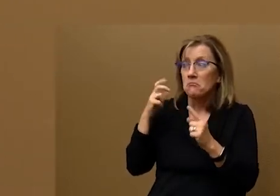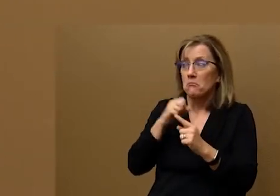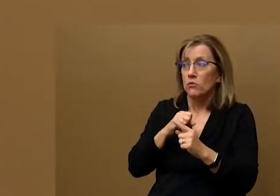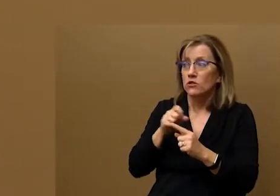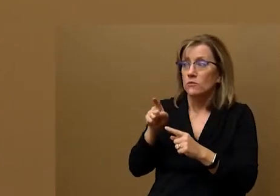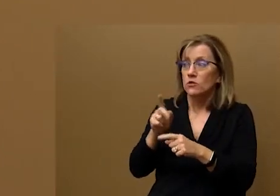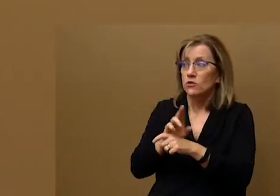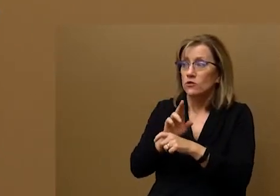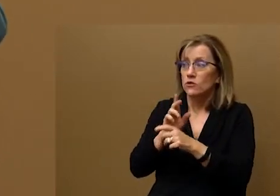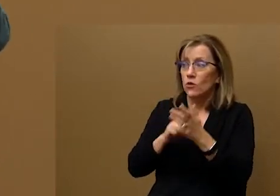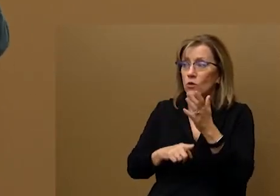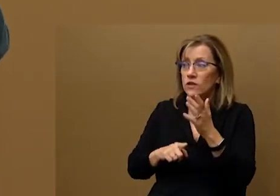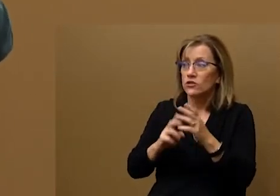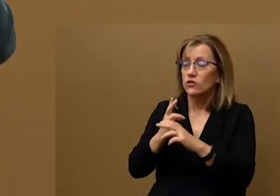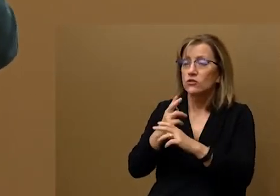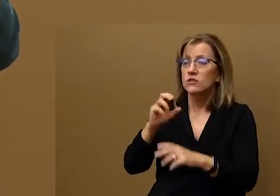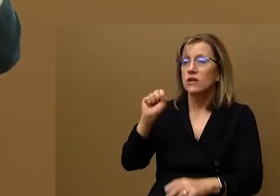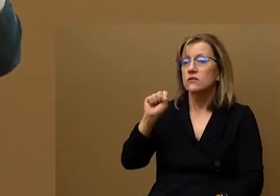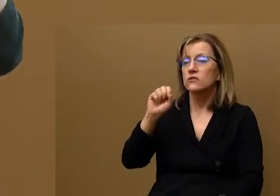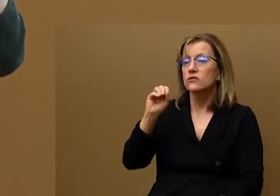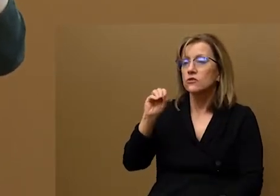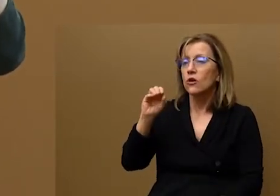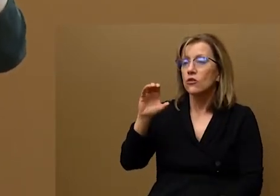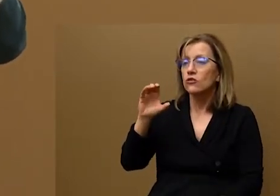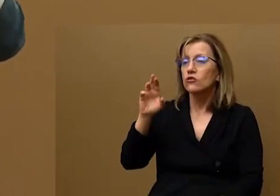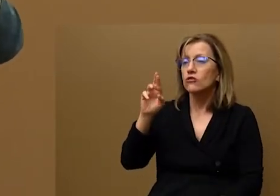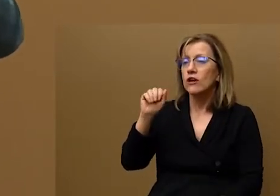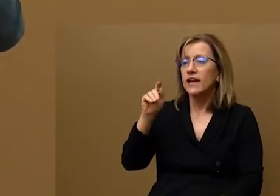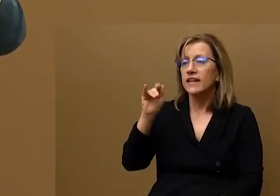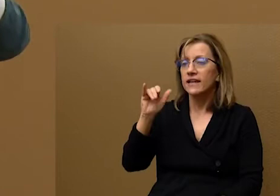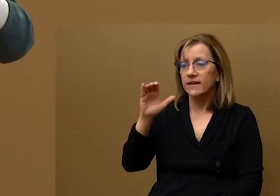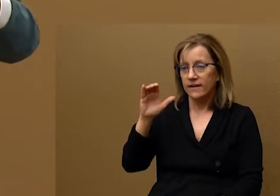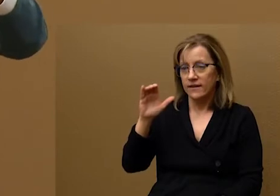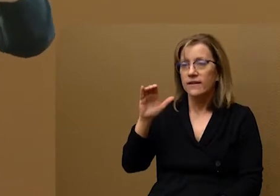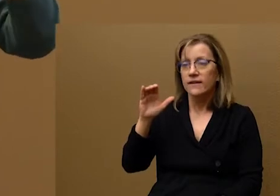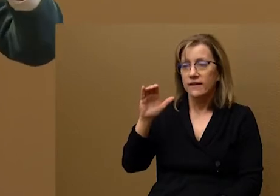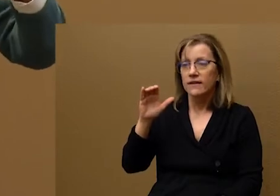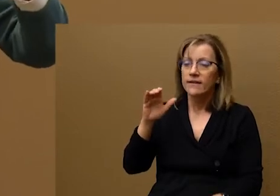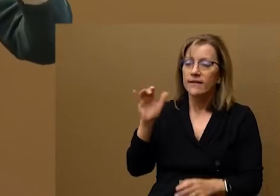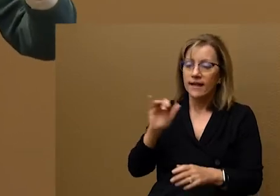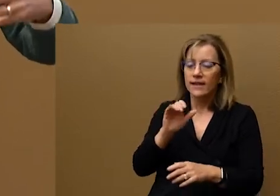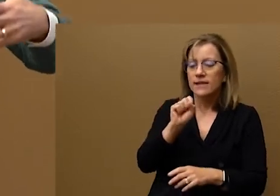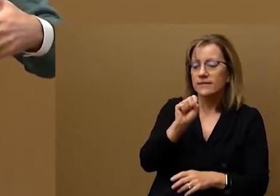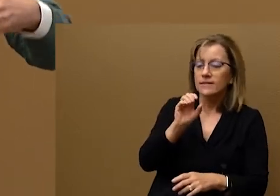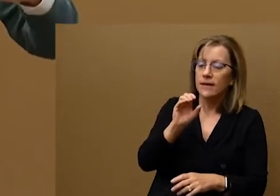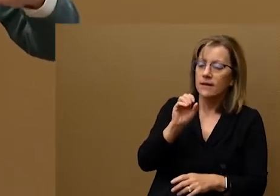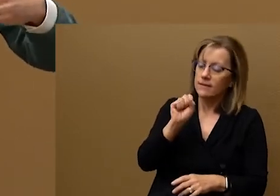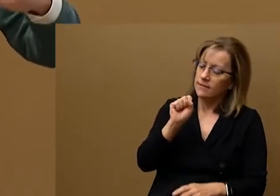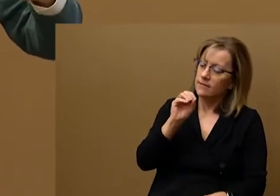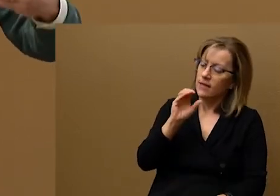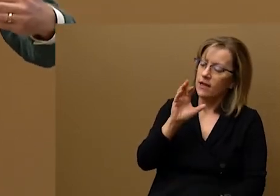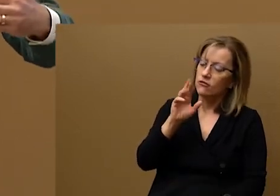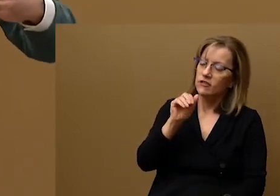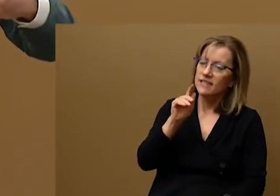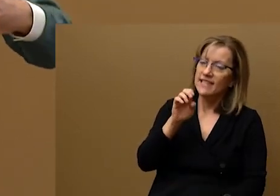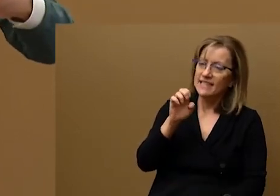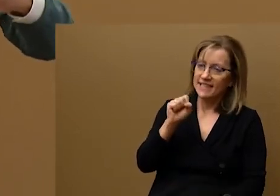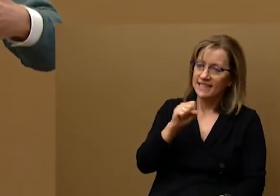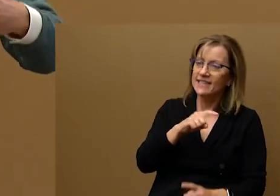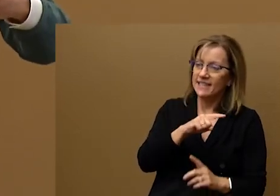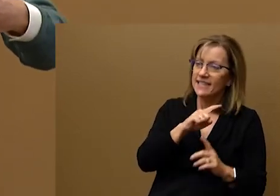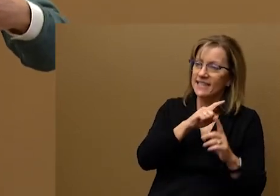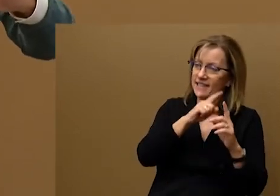and I'm presuming that you're using what's called a Socratic process, which means, like Socrates, which means that